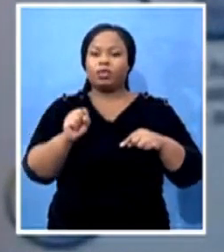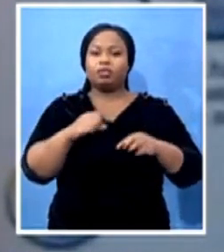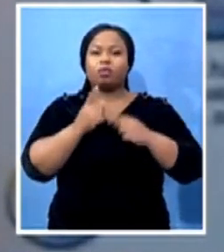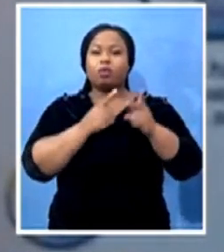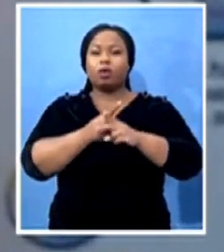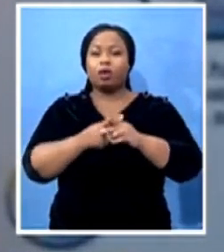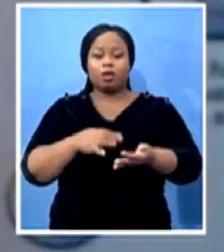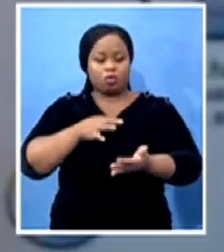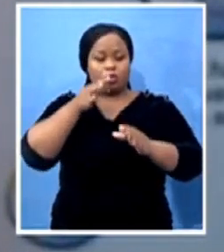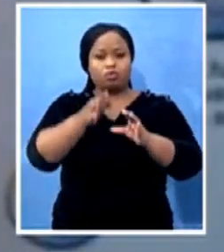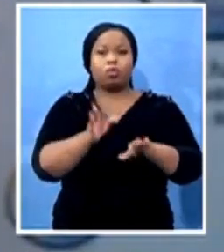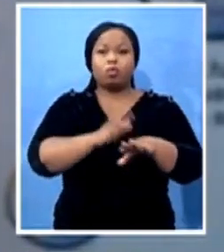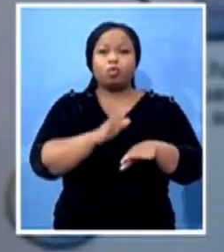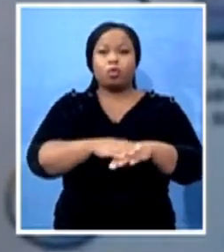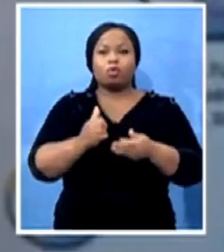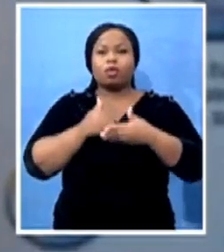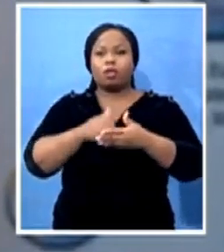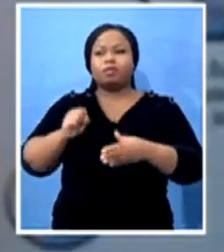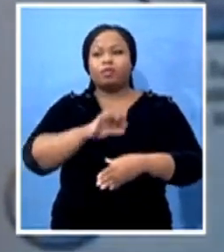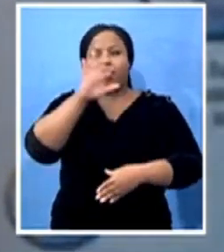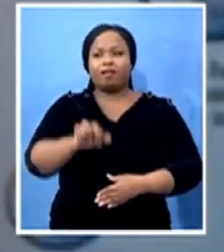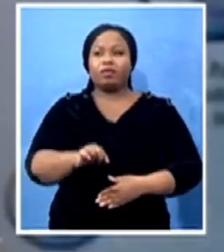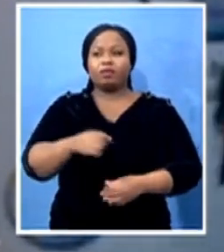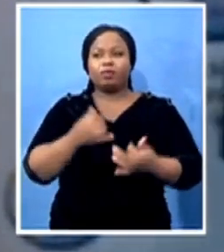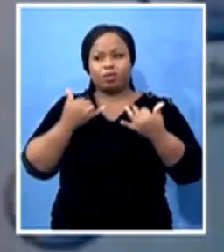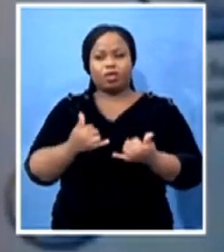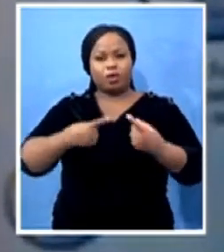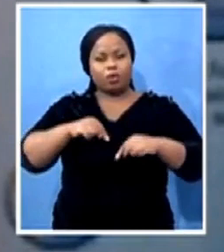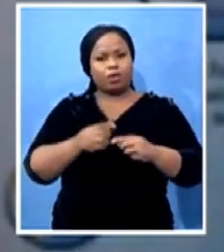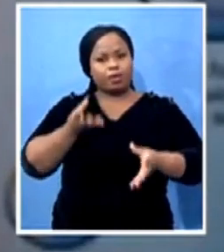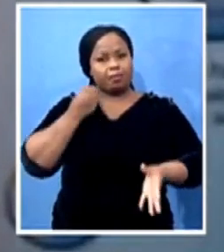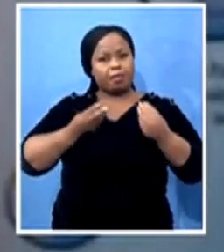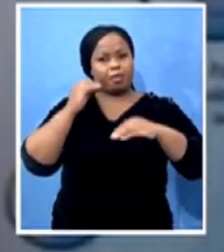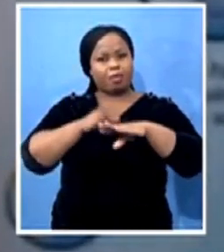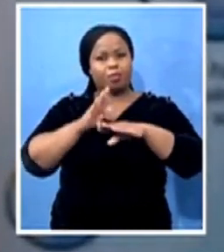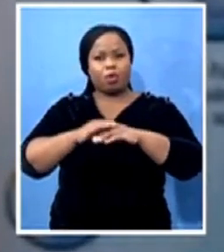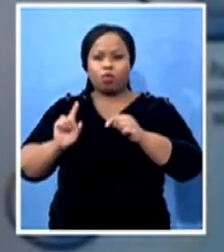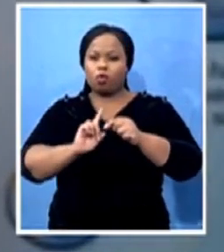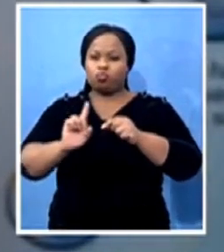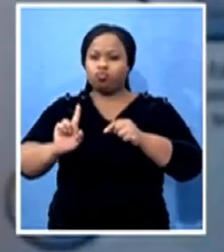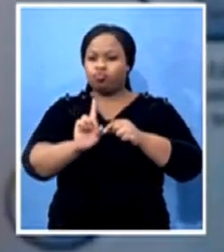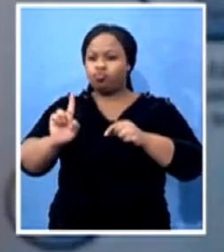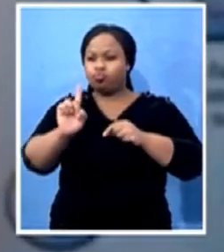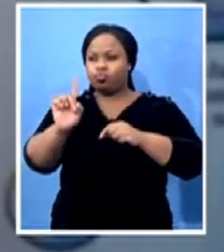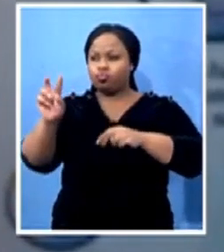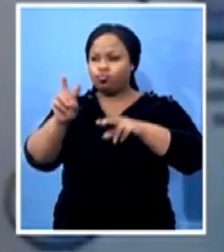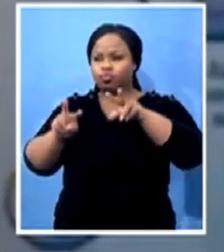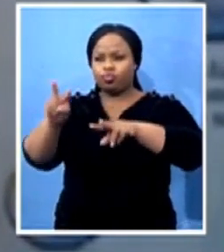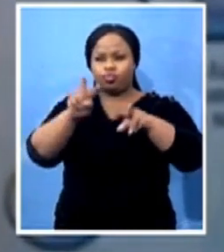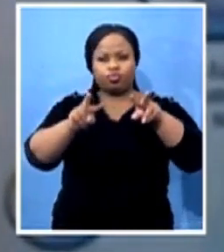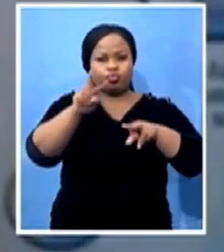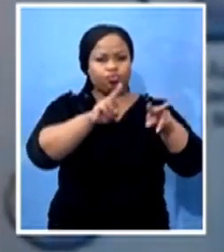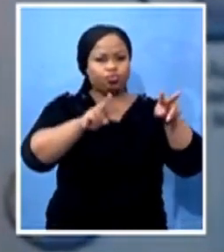Africa. So we will get as well a walkthrough of exactly where those ventilators are, and we will